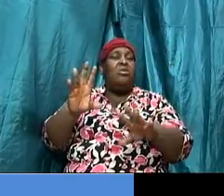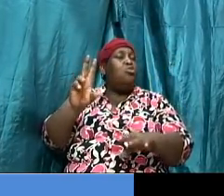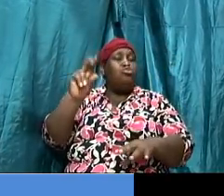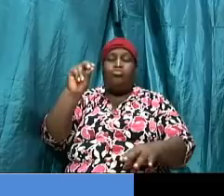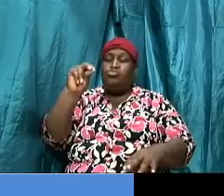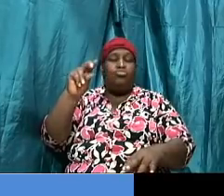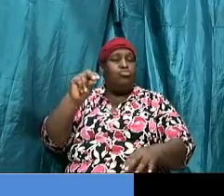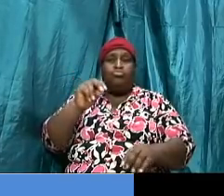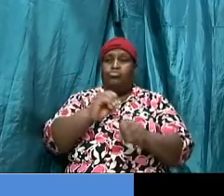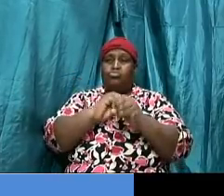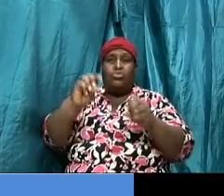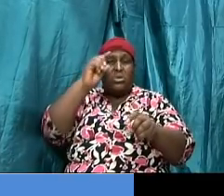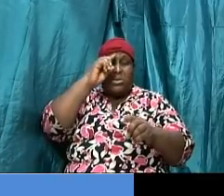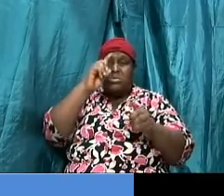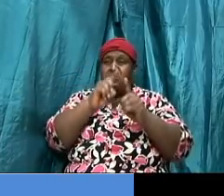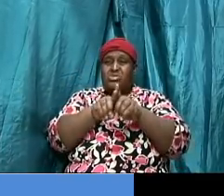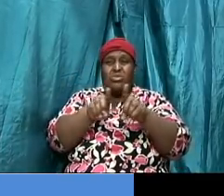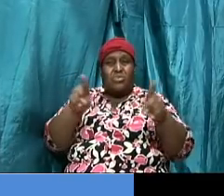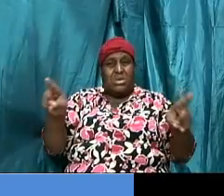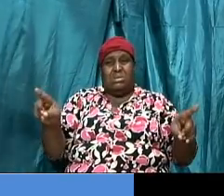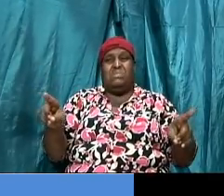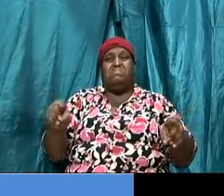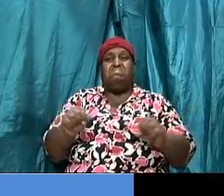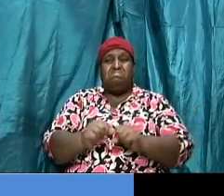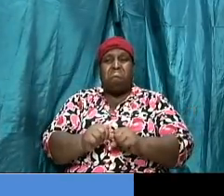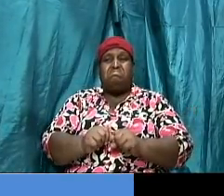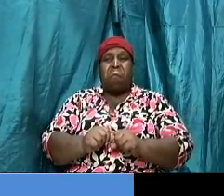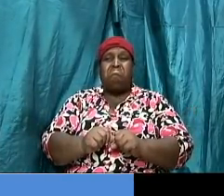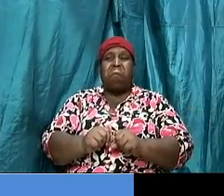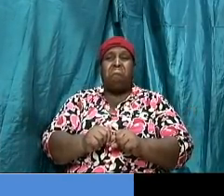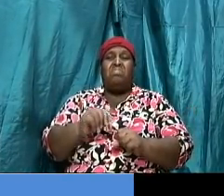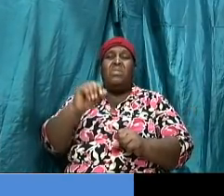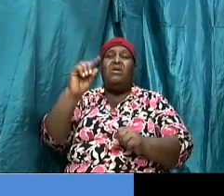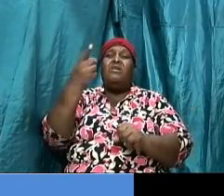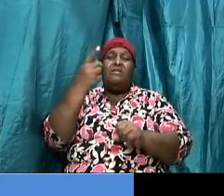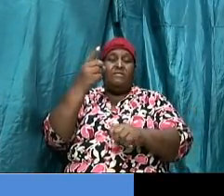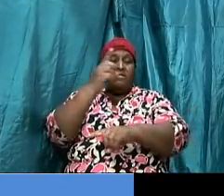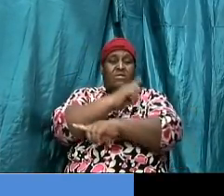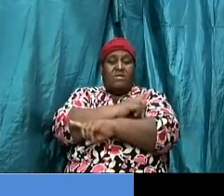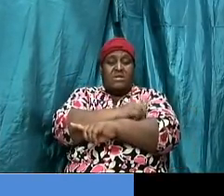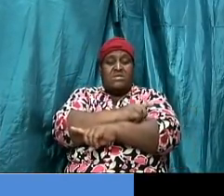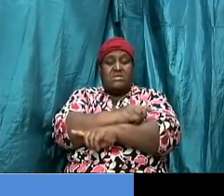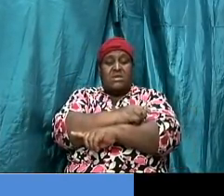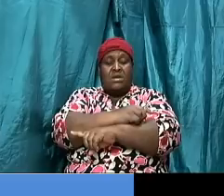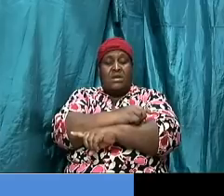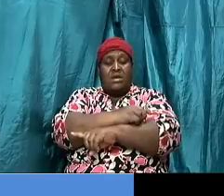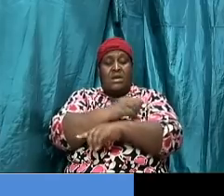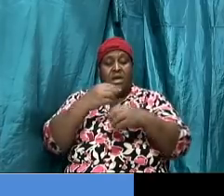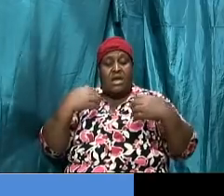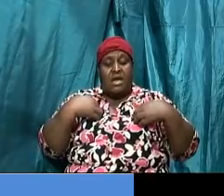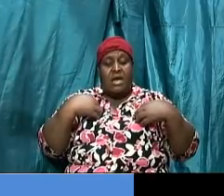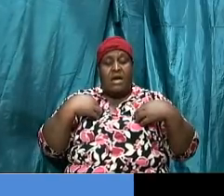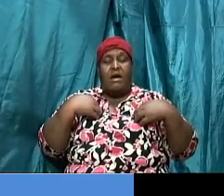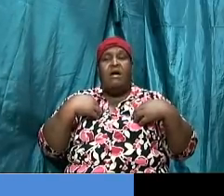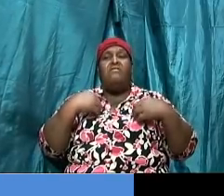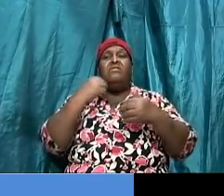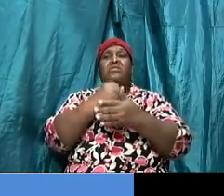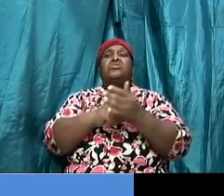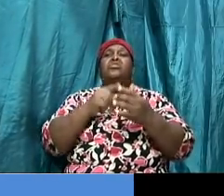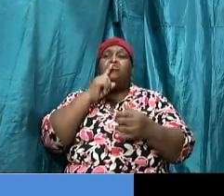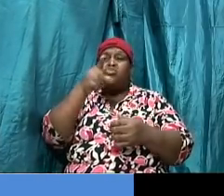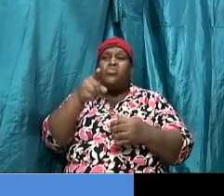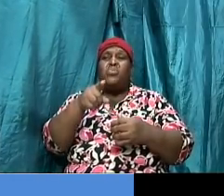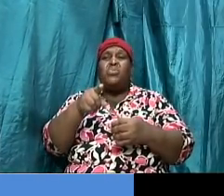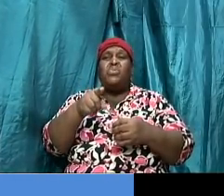the whole issue of first day Sabbatarianism. It has some truth, but it has some errors in there. There